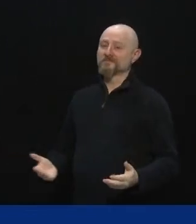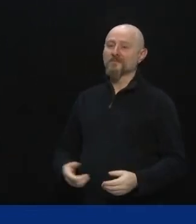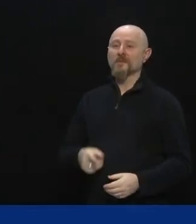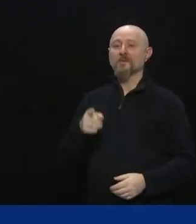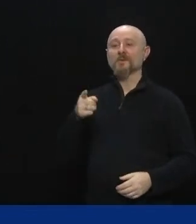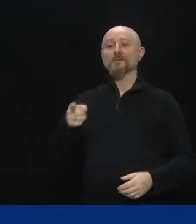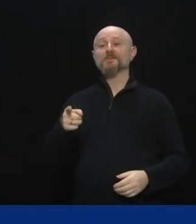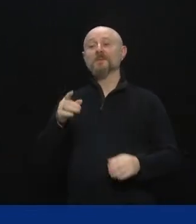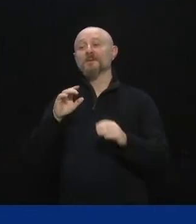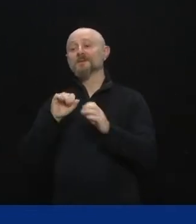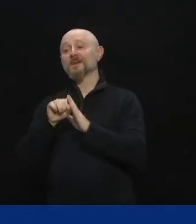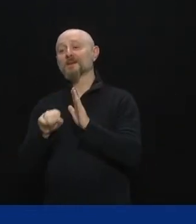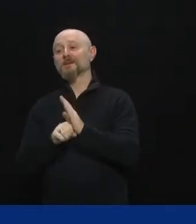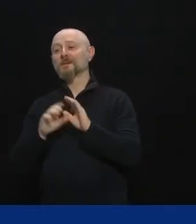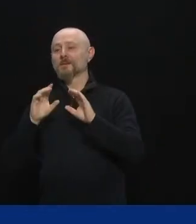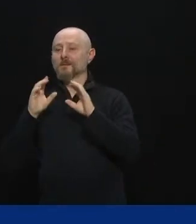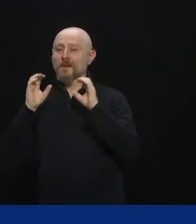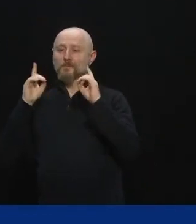school districts.